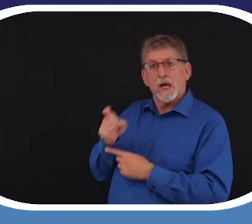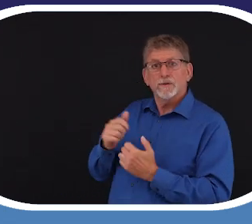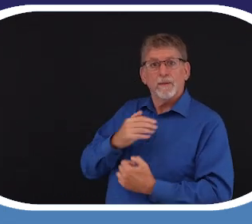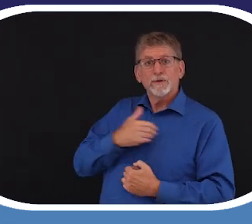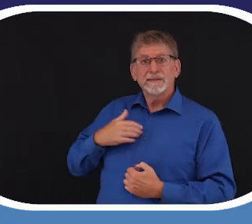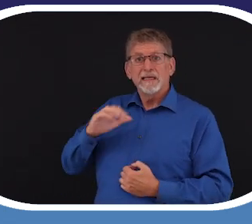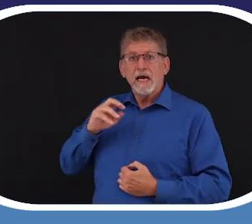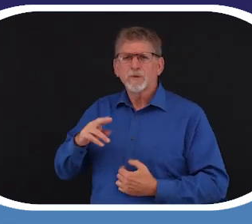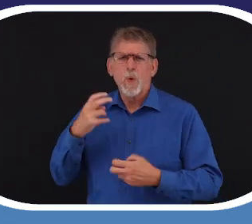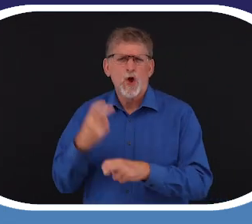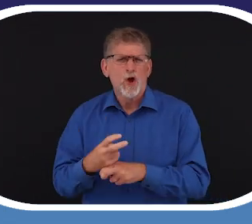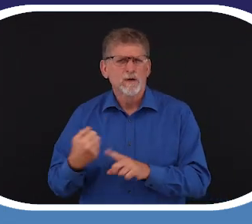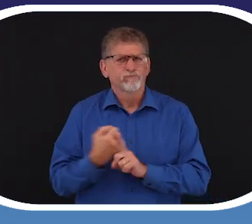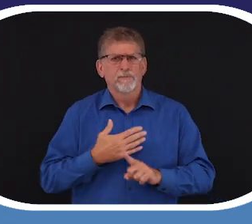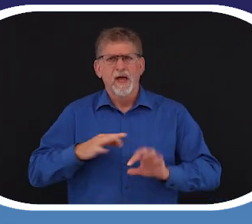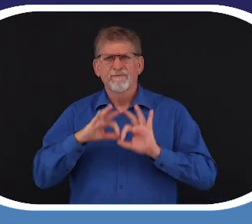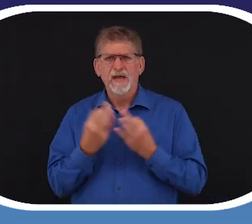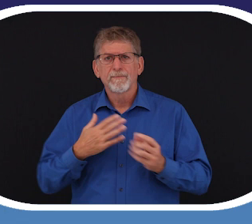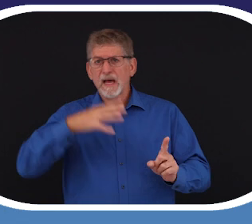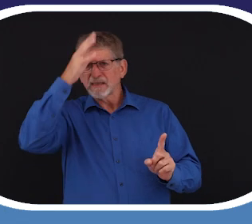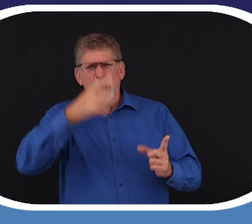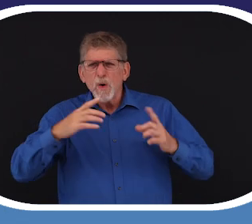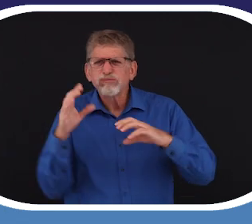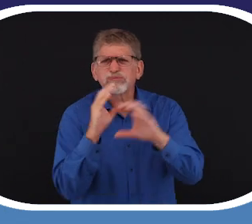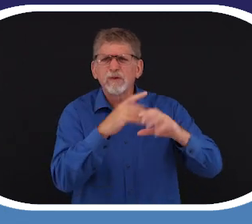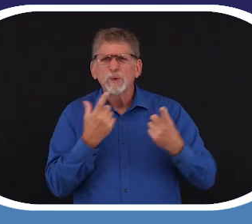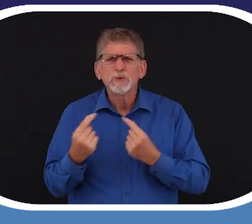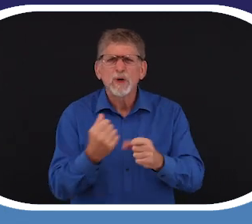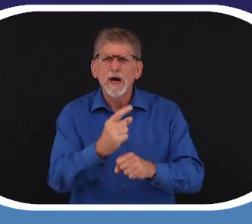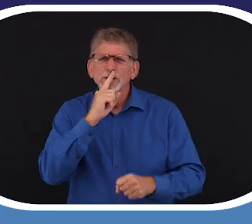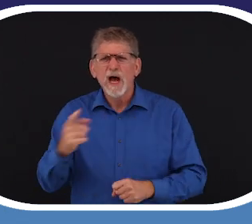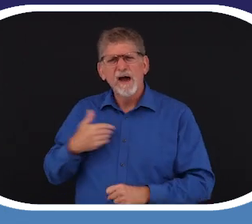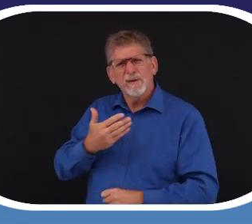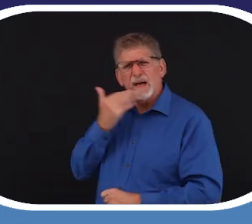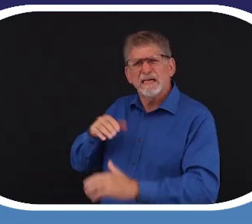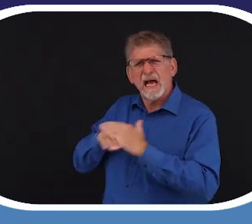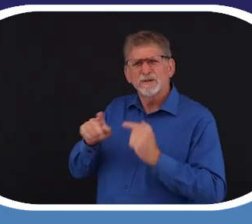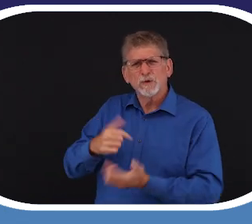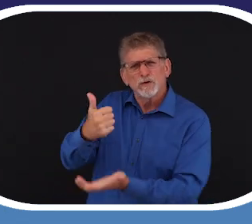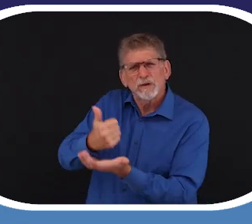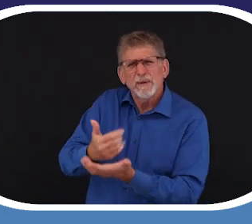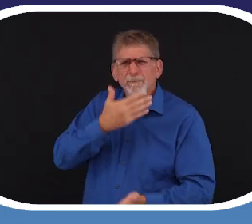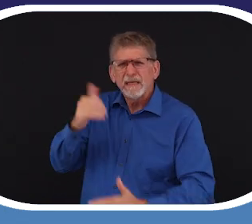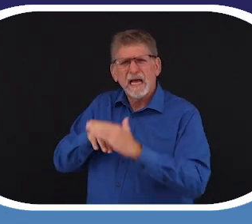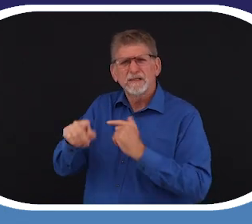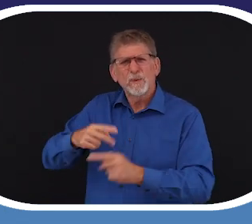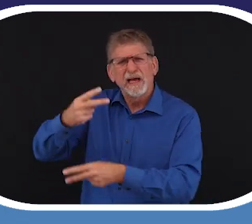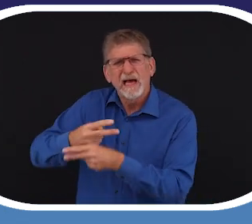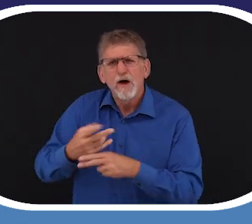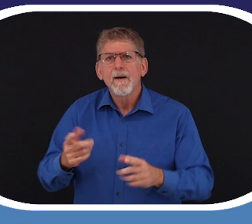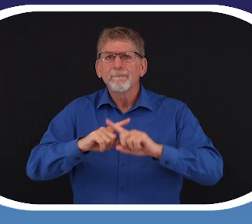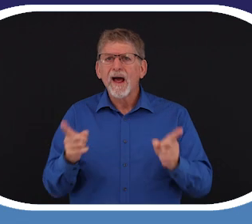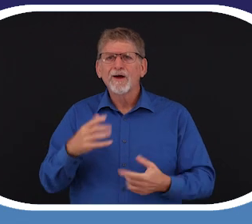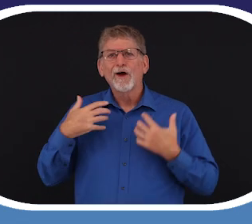could ensure that she had better access to treatment and better access to care. However, that care didn't exist at the time. Research was not